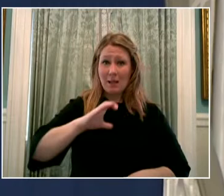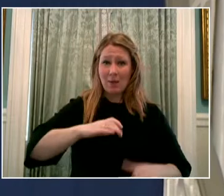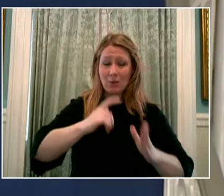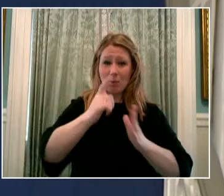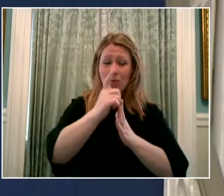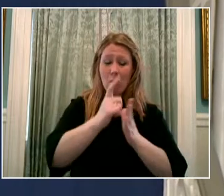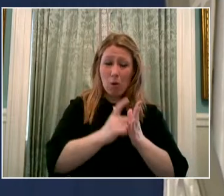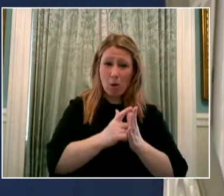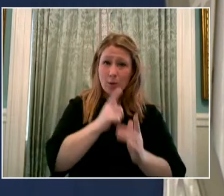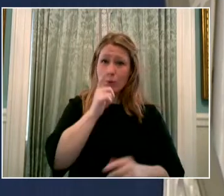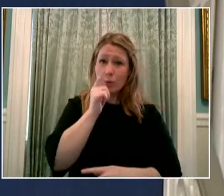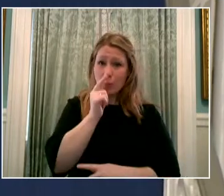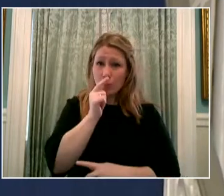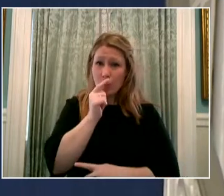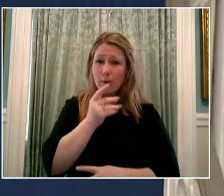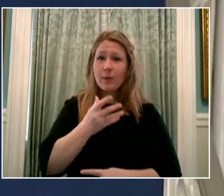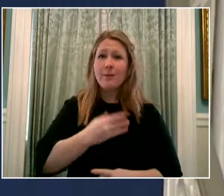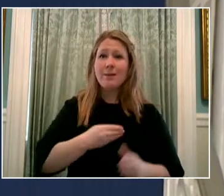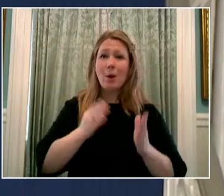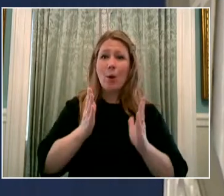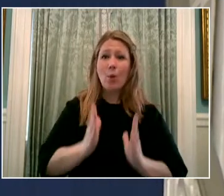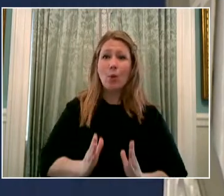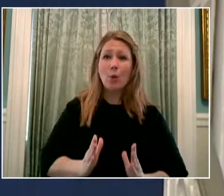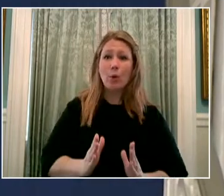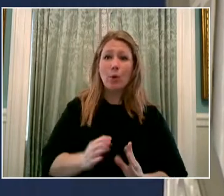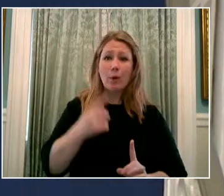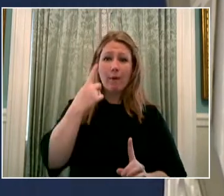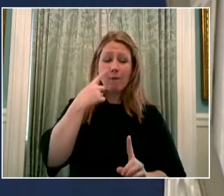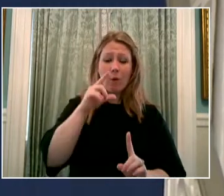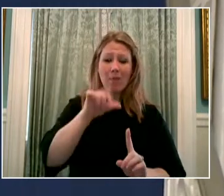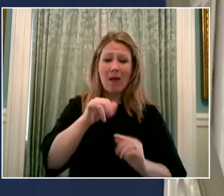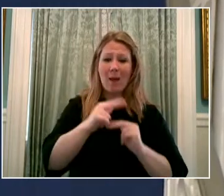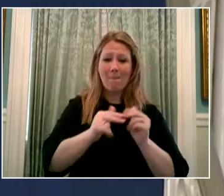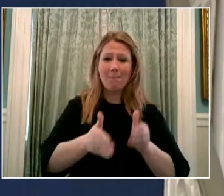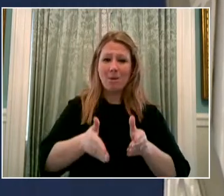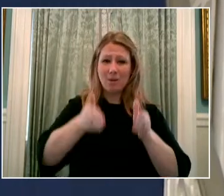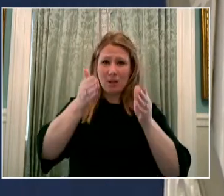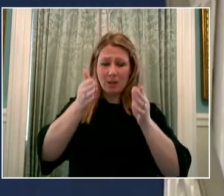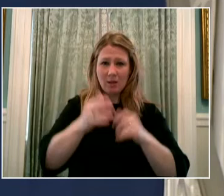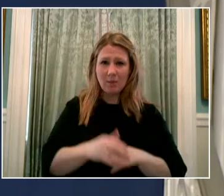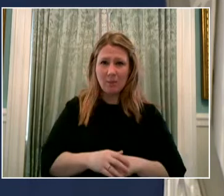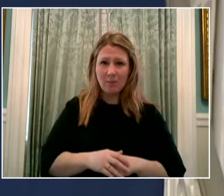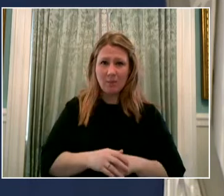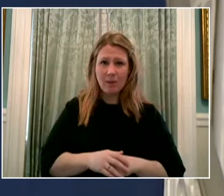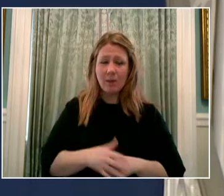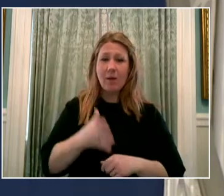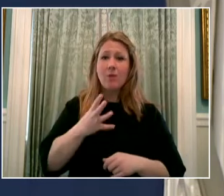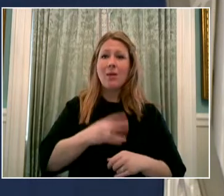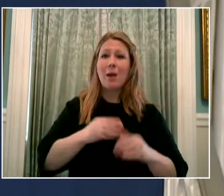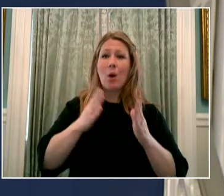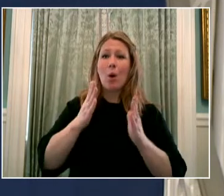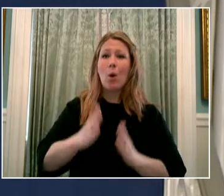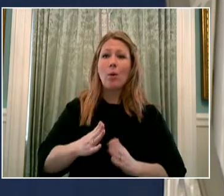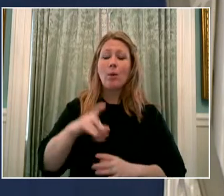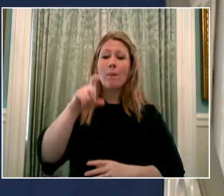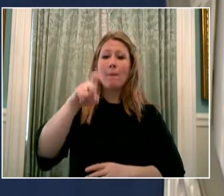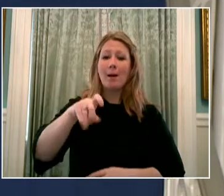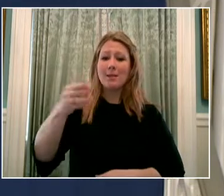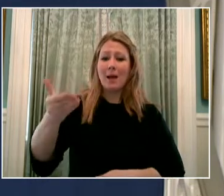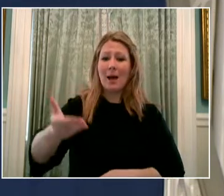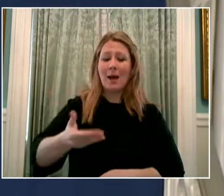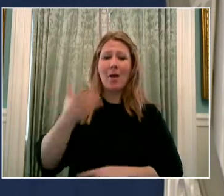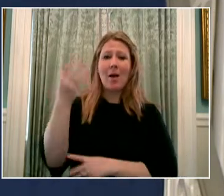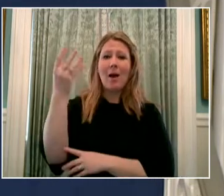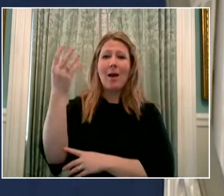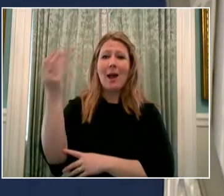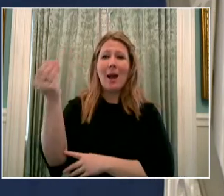of the building must hire an outside engineer to do that inspection. So if we were